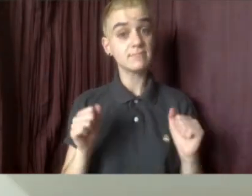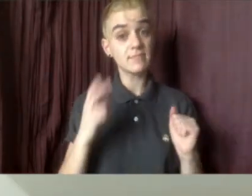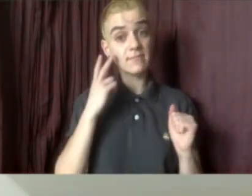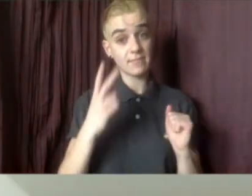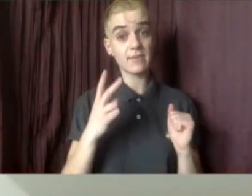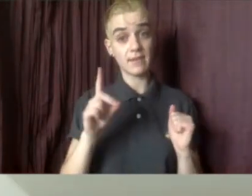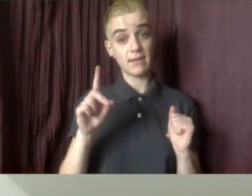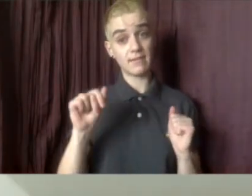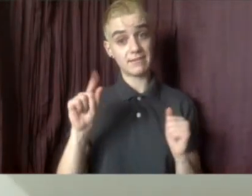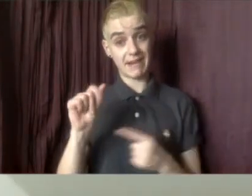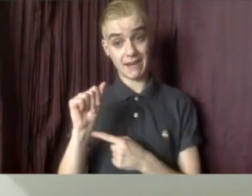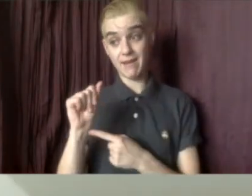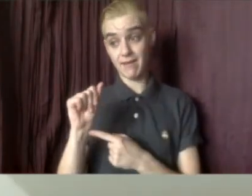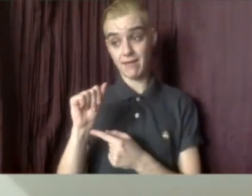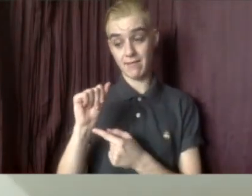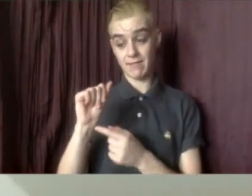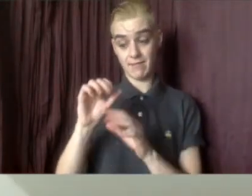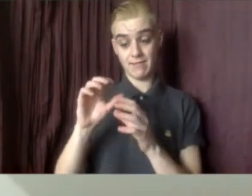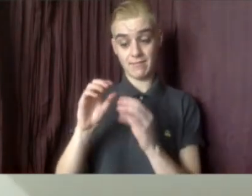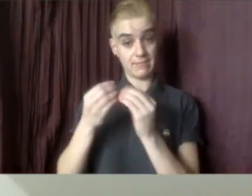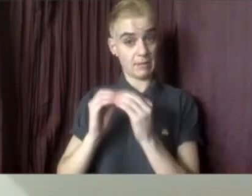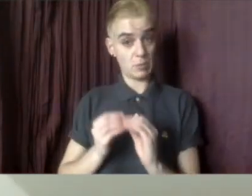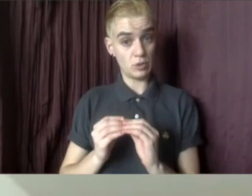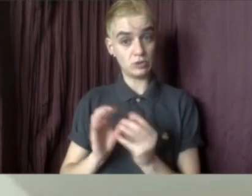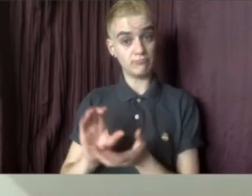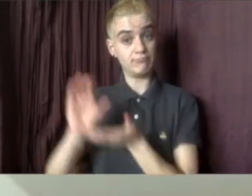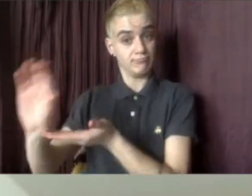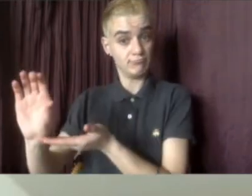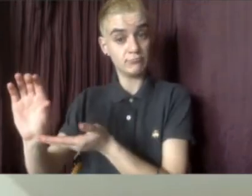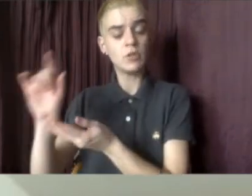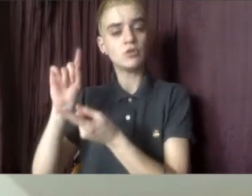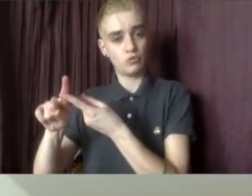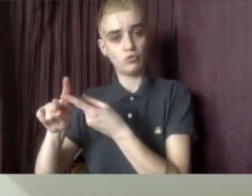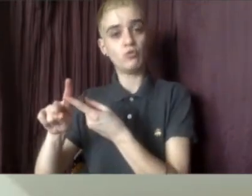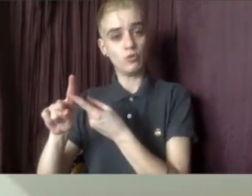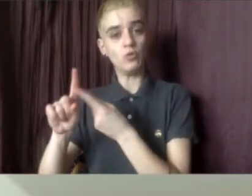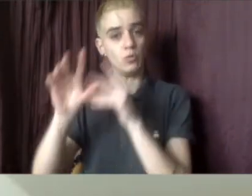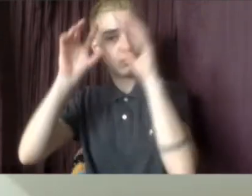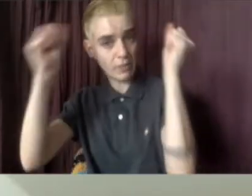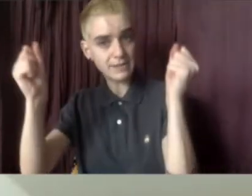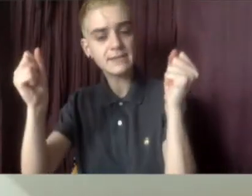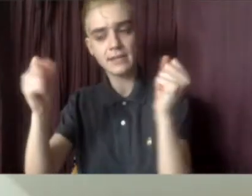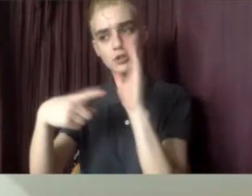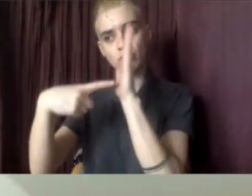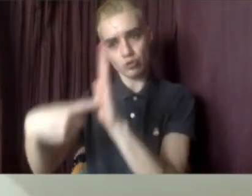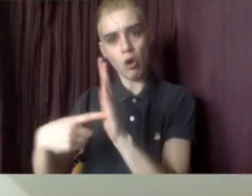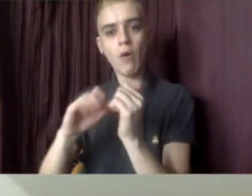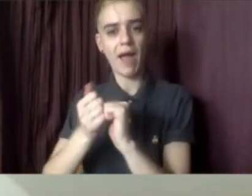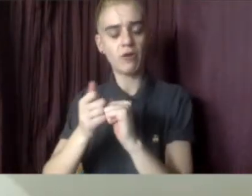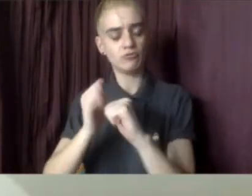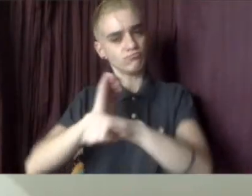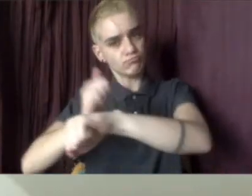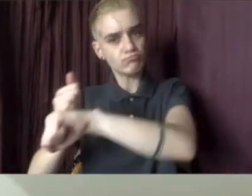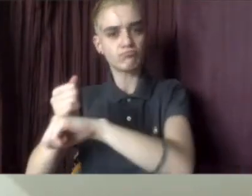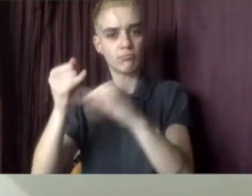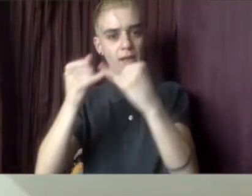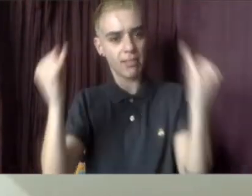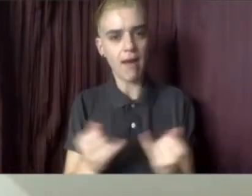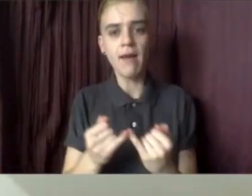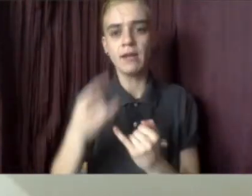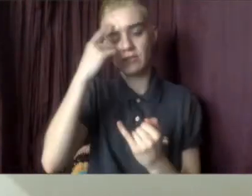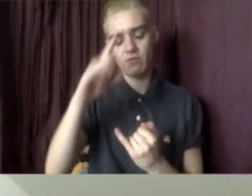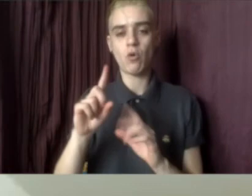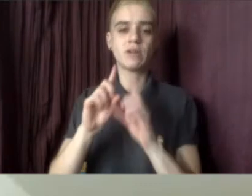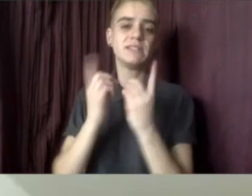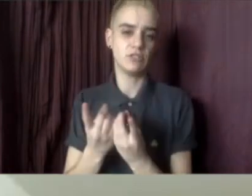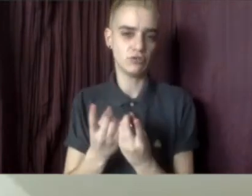Rebecca Theobald, who's out in Colorado, a professor, geographer. She'll be a speaker for that. I really look forward to connecting with that